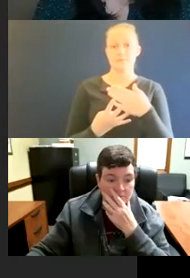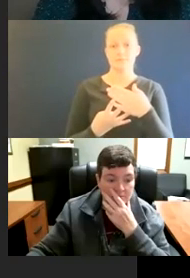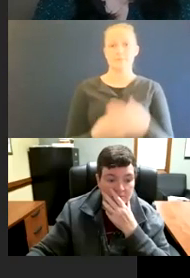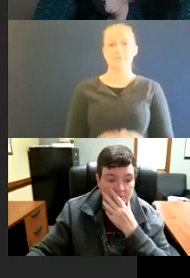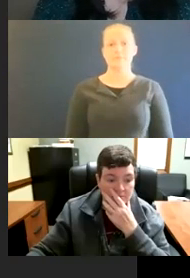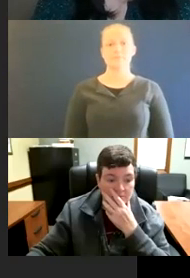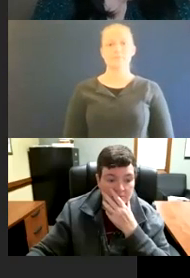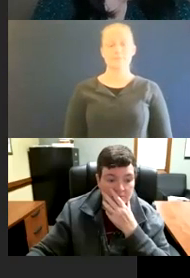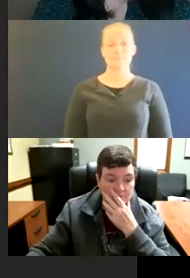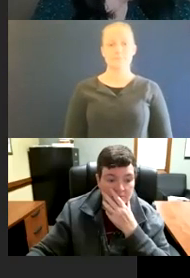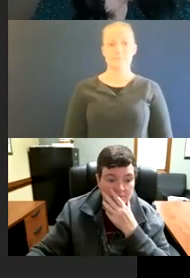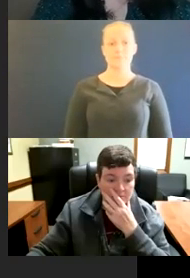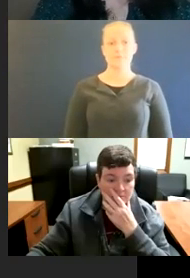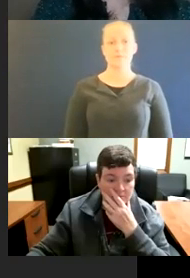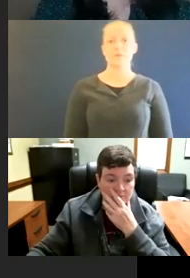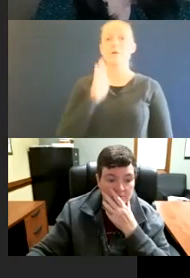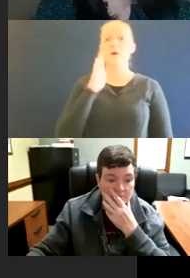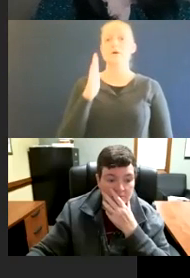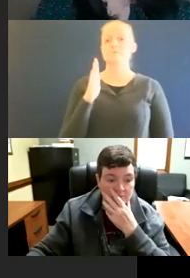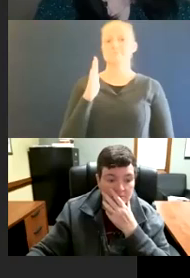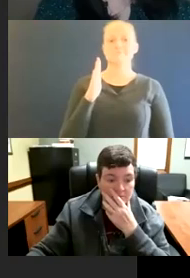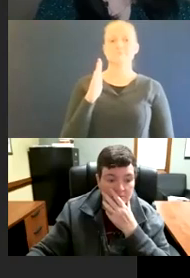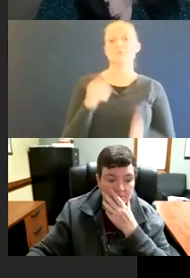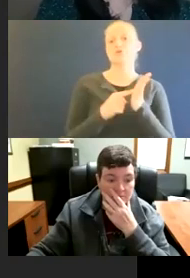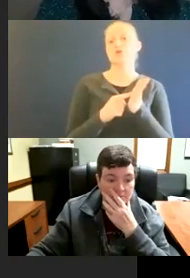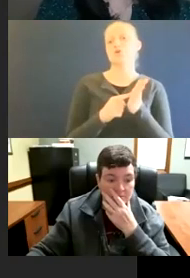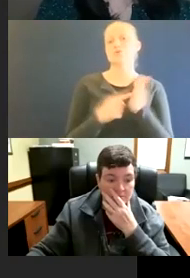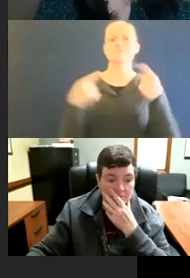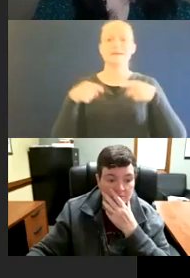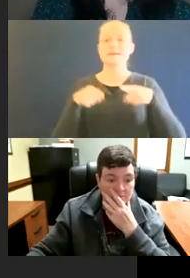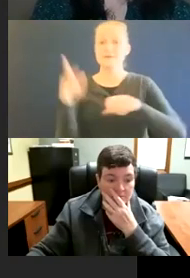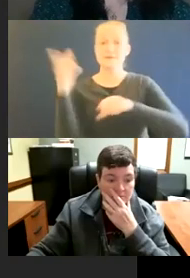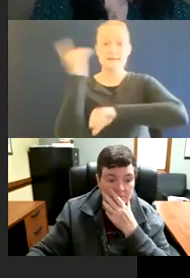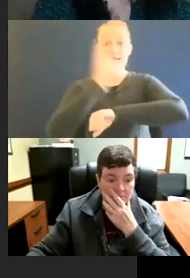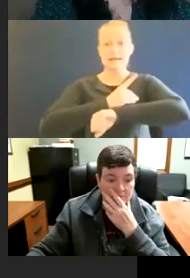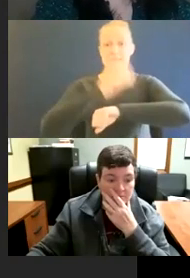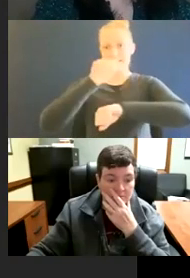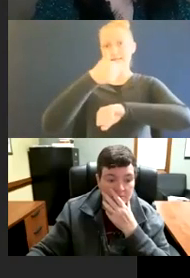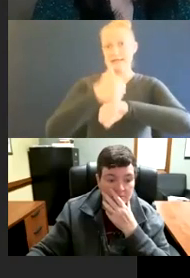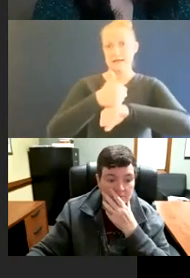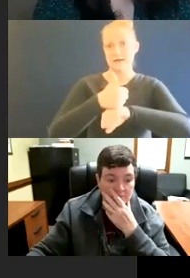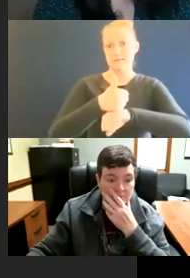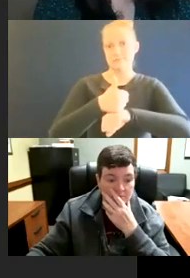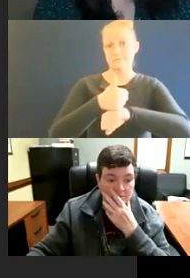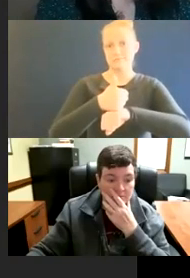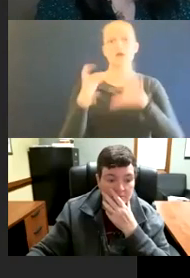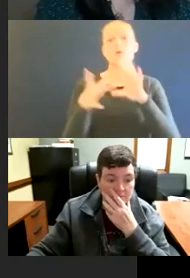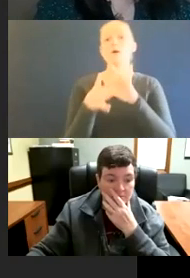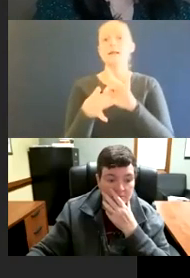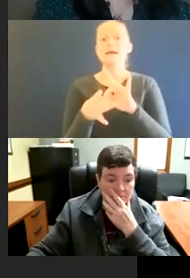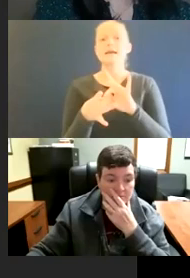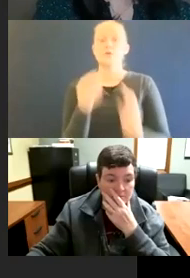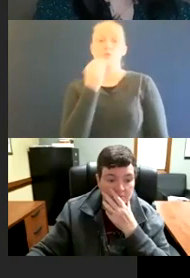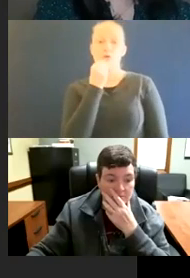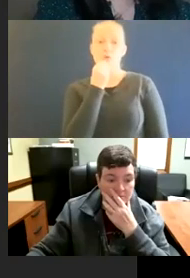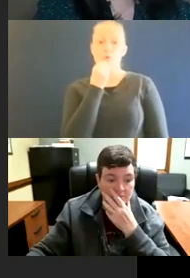basically are broken down throughout the day. So for example, here's one specifically related to meals. And it just gives examples